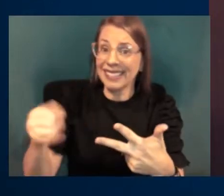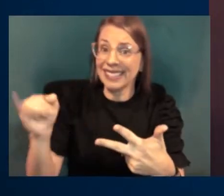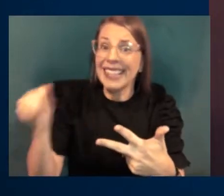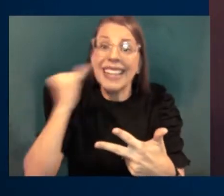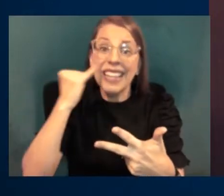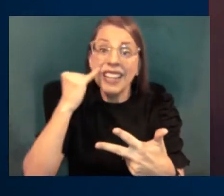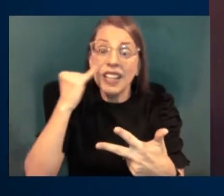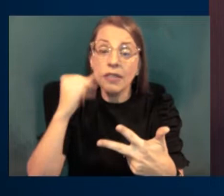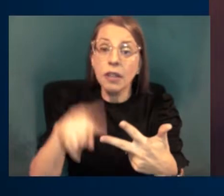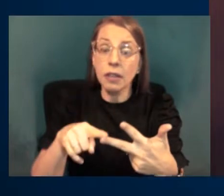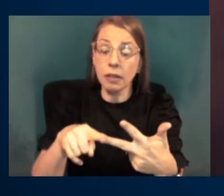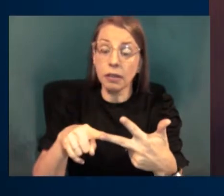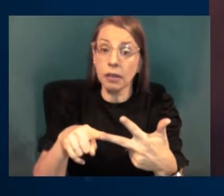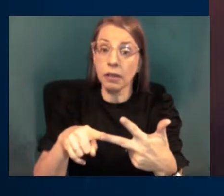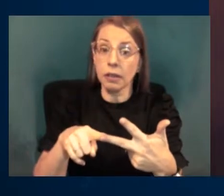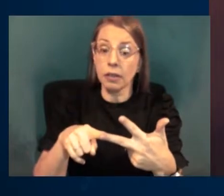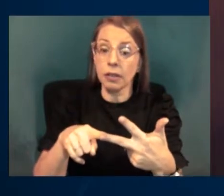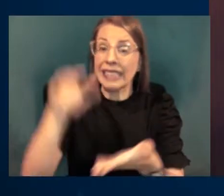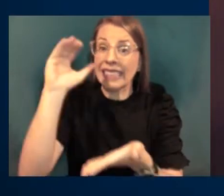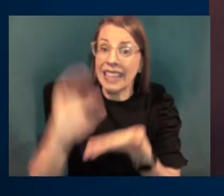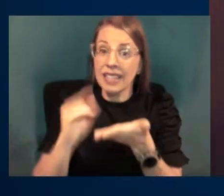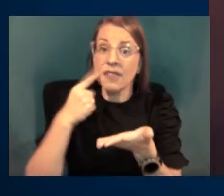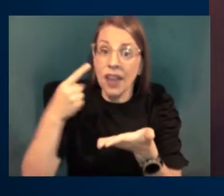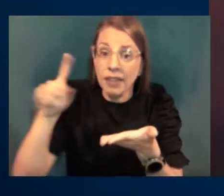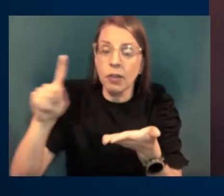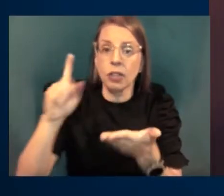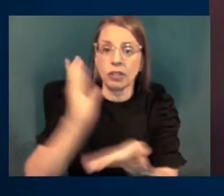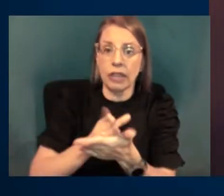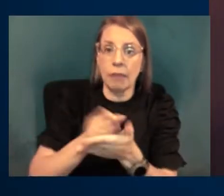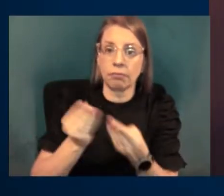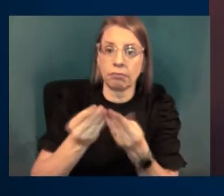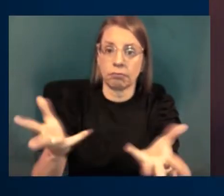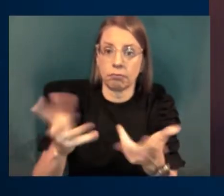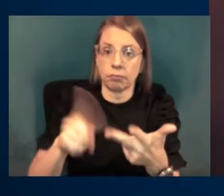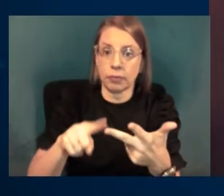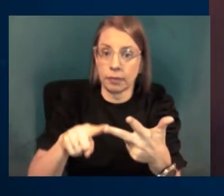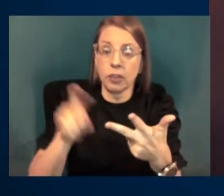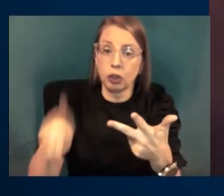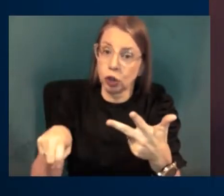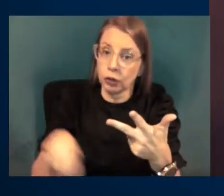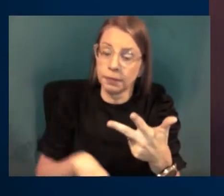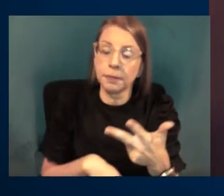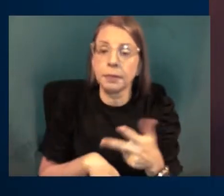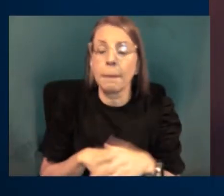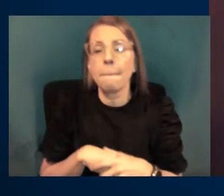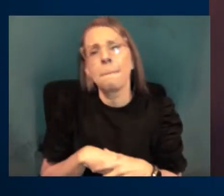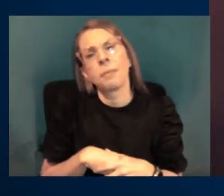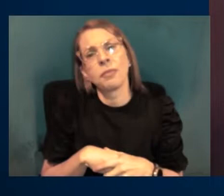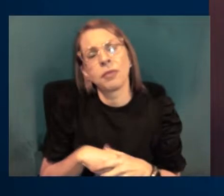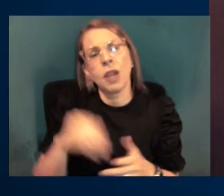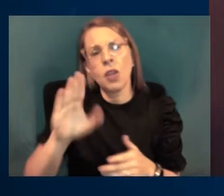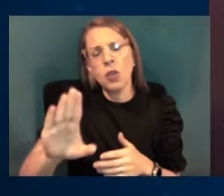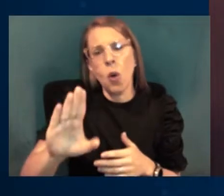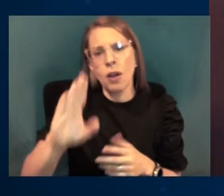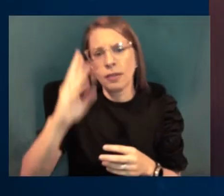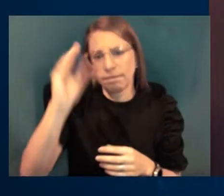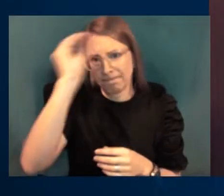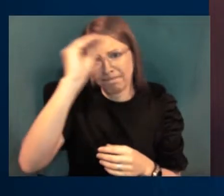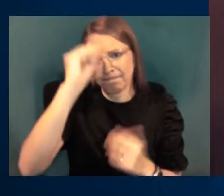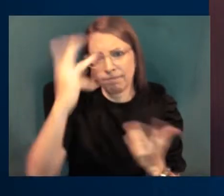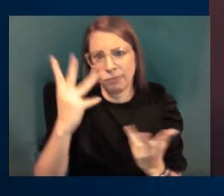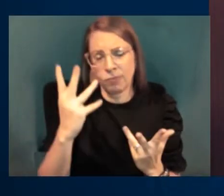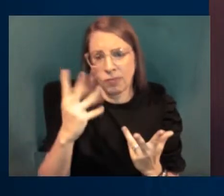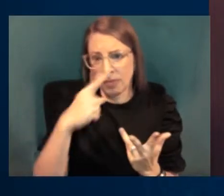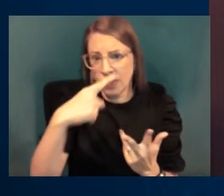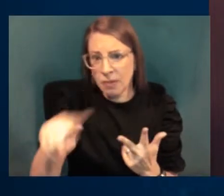is significantly less effective, then we should stop giving it. I just want to ask your response to that, and really if you could talk more